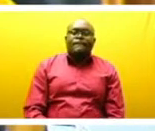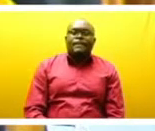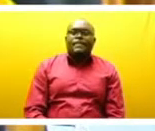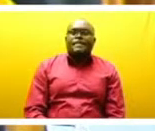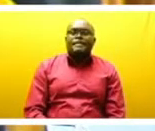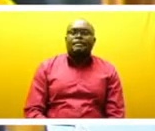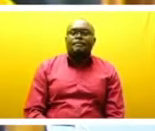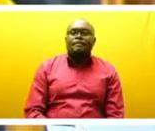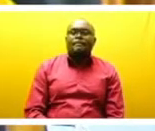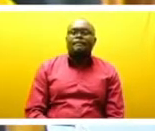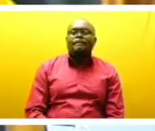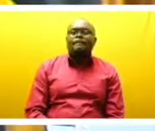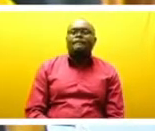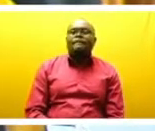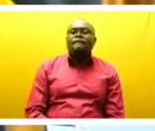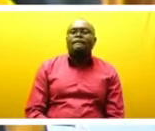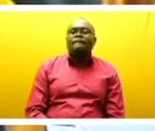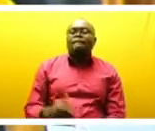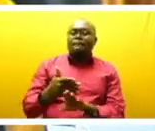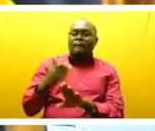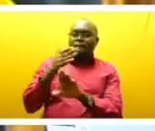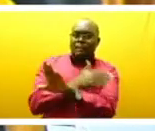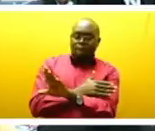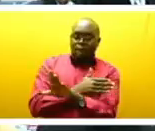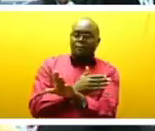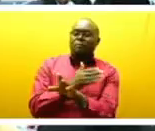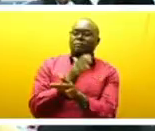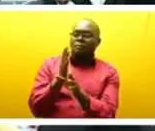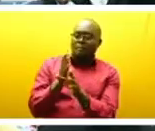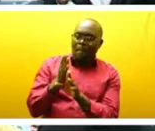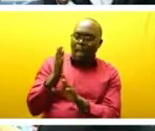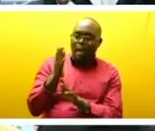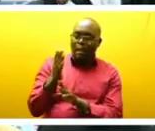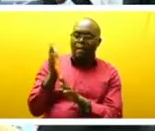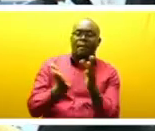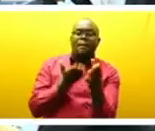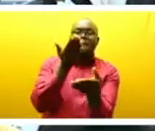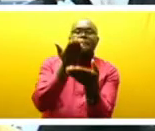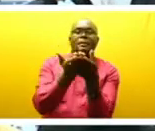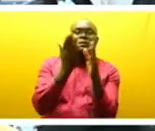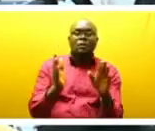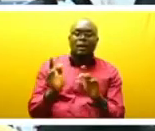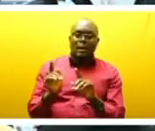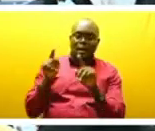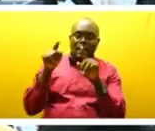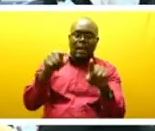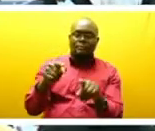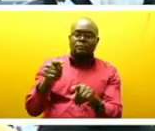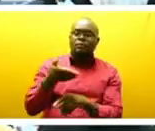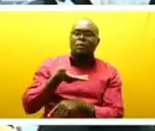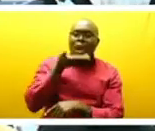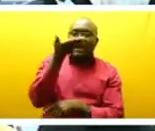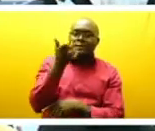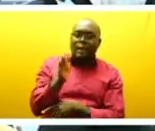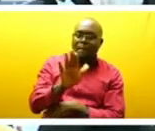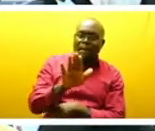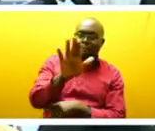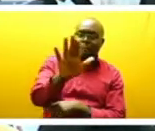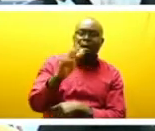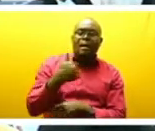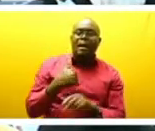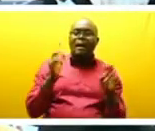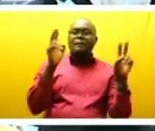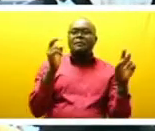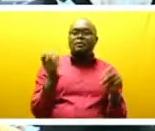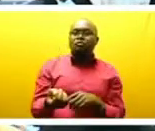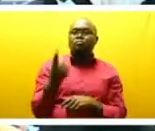My Lady, the Chief Justice, before the main petitioners commenced their response, Yes. there were issues raised by